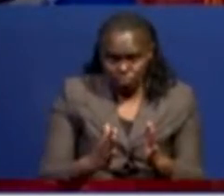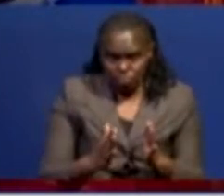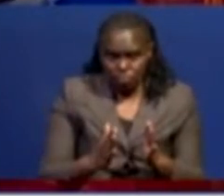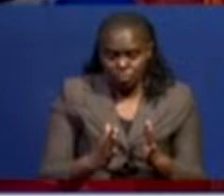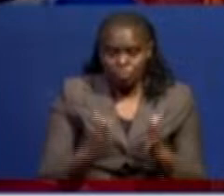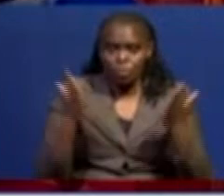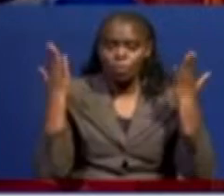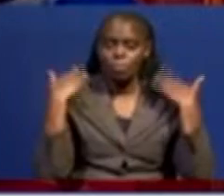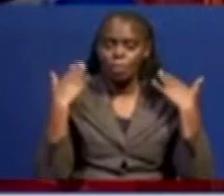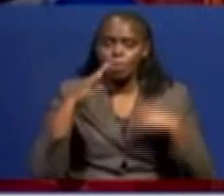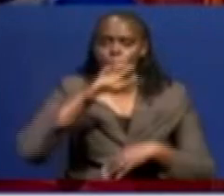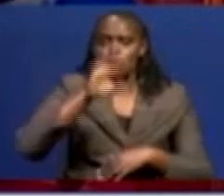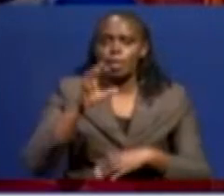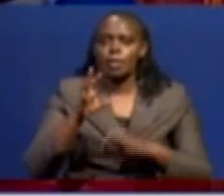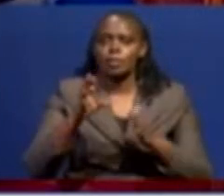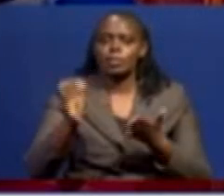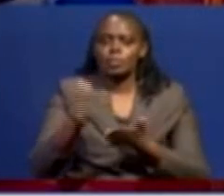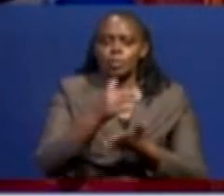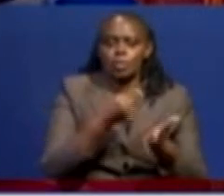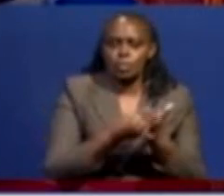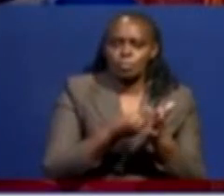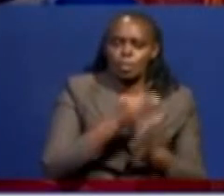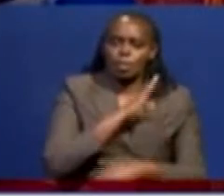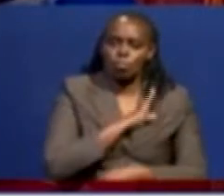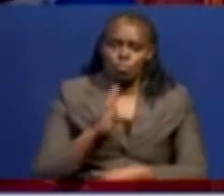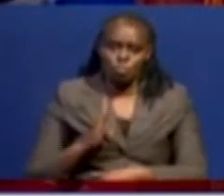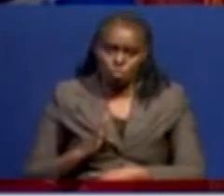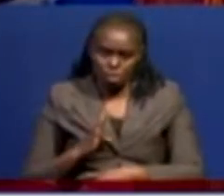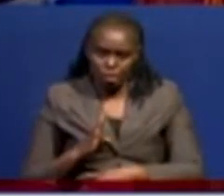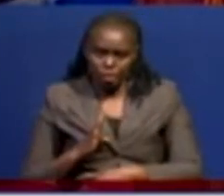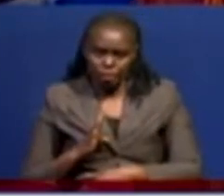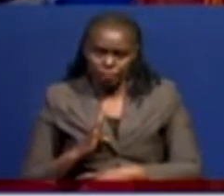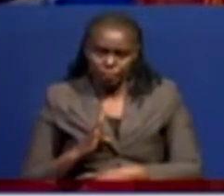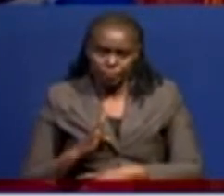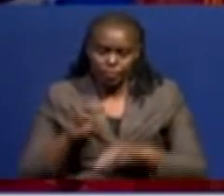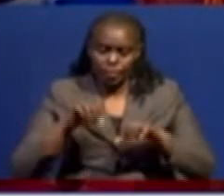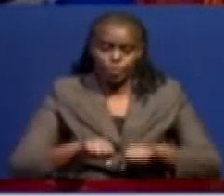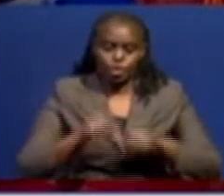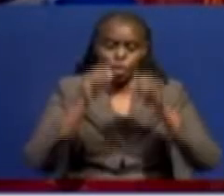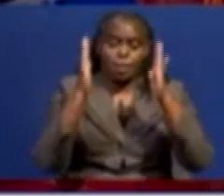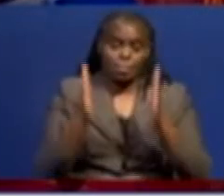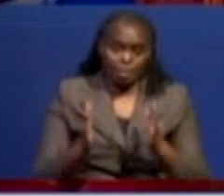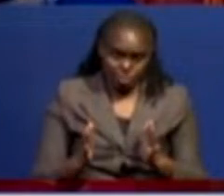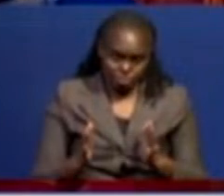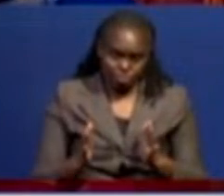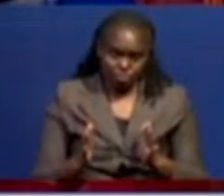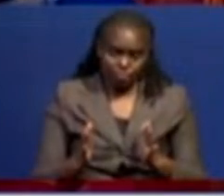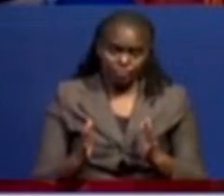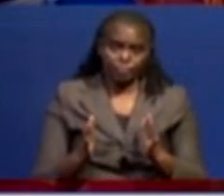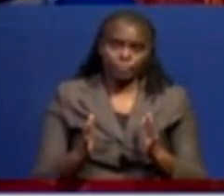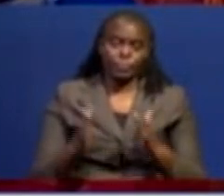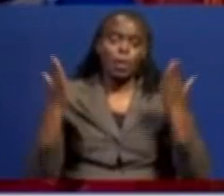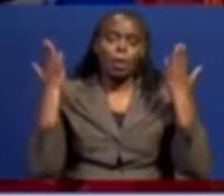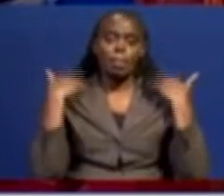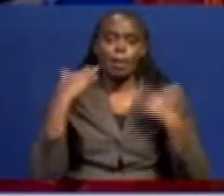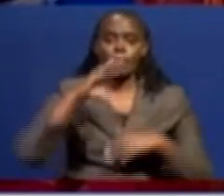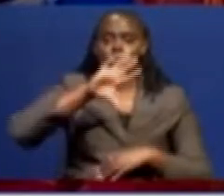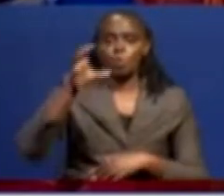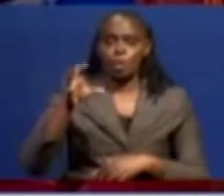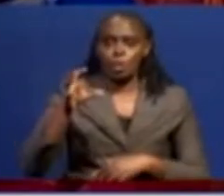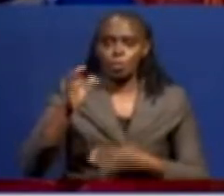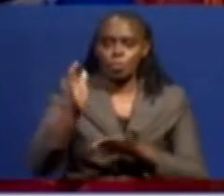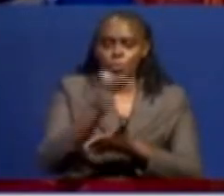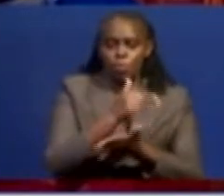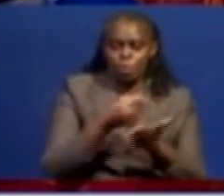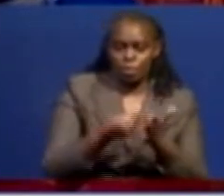chairperson, Meru County Revenue Board. The chairperson,